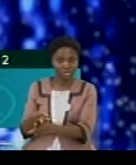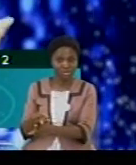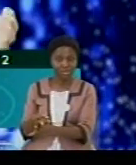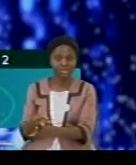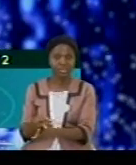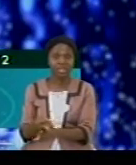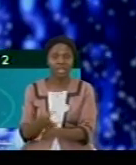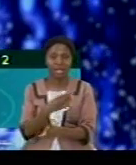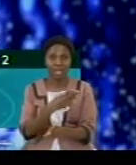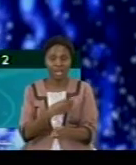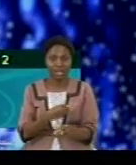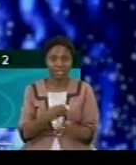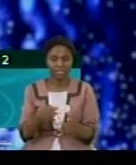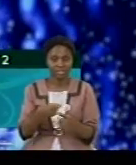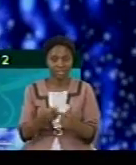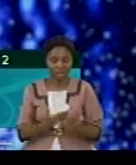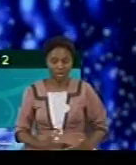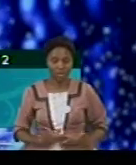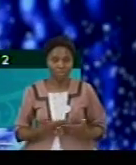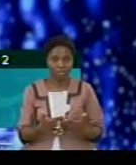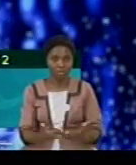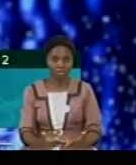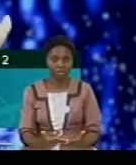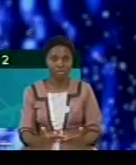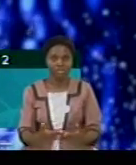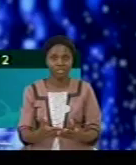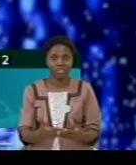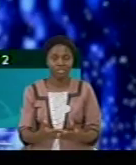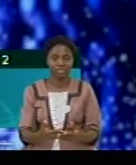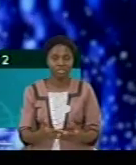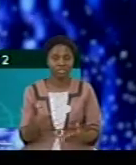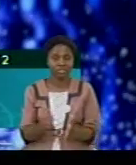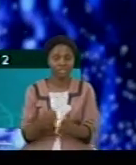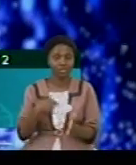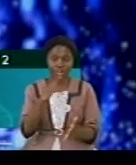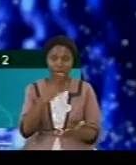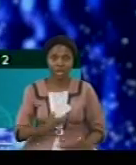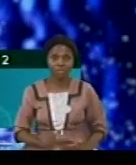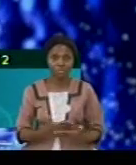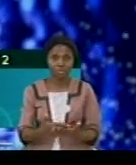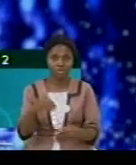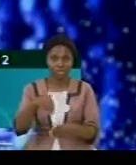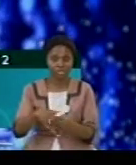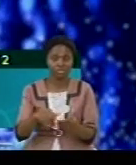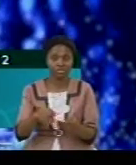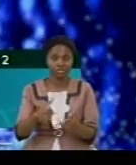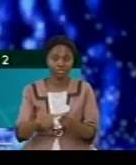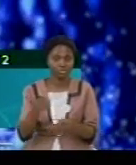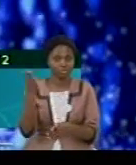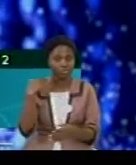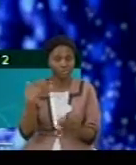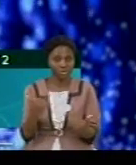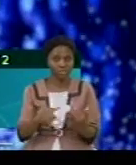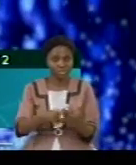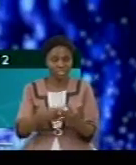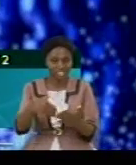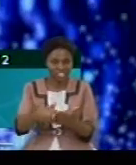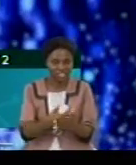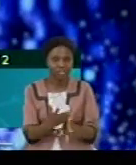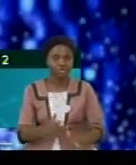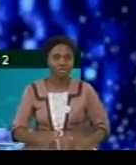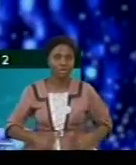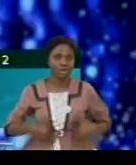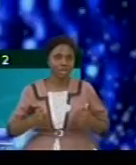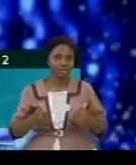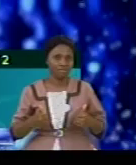were born into, that we have been living all our lives, that we can cross over to newness of life. Titus chapter 2, verse 11, please. For